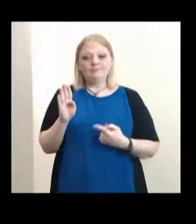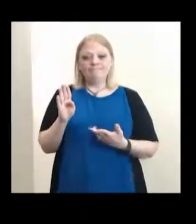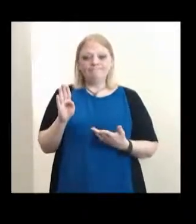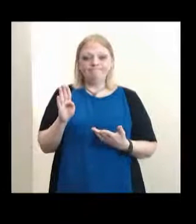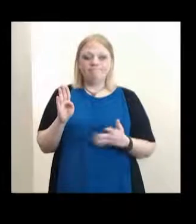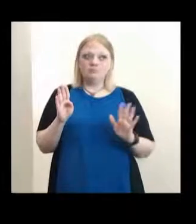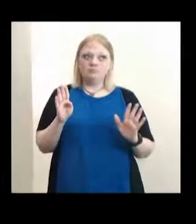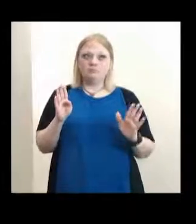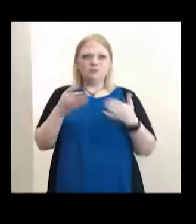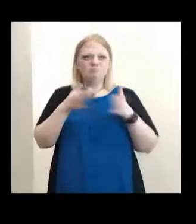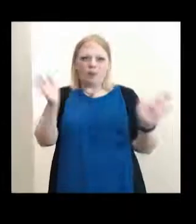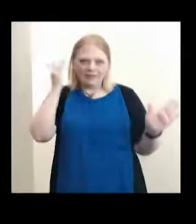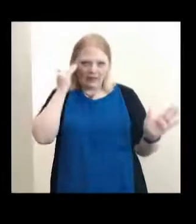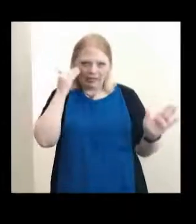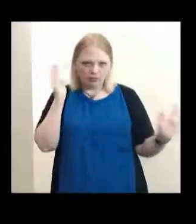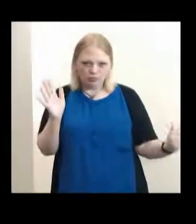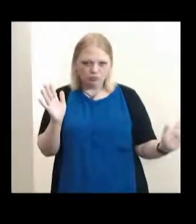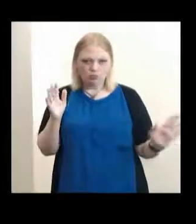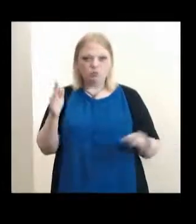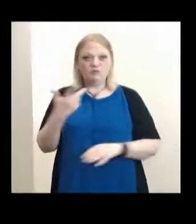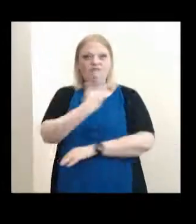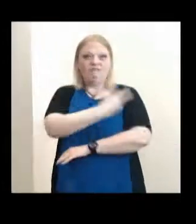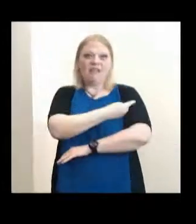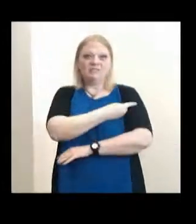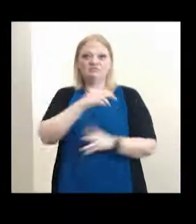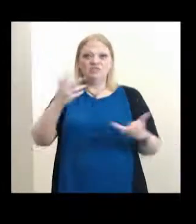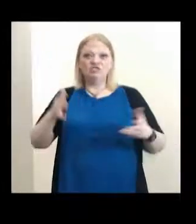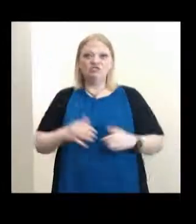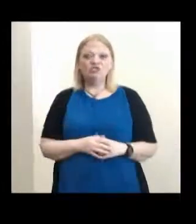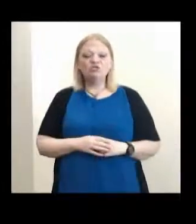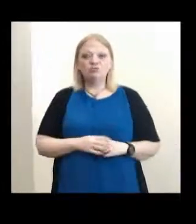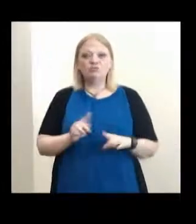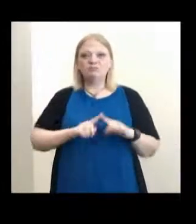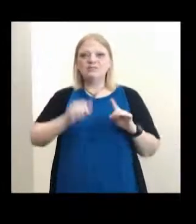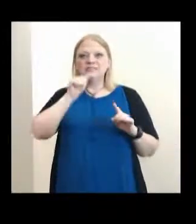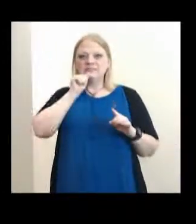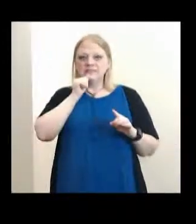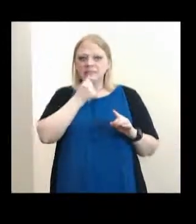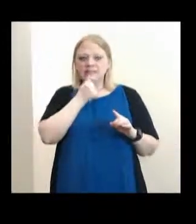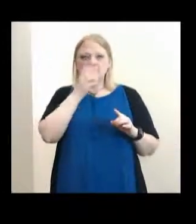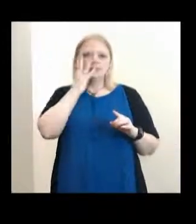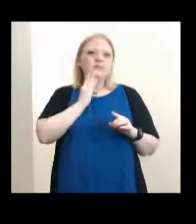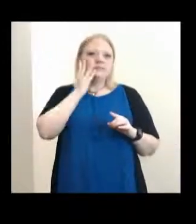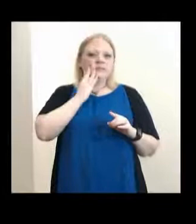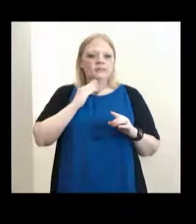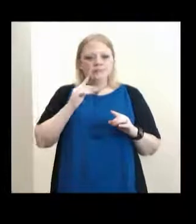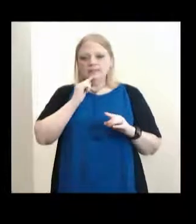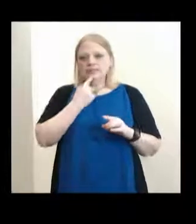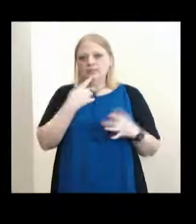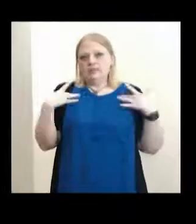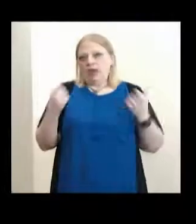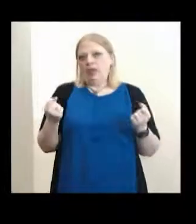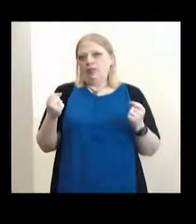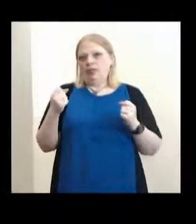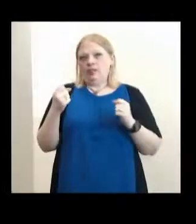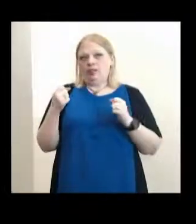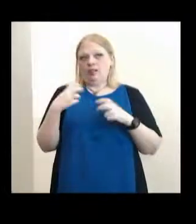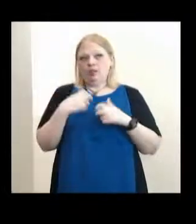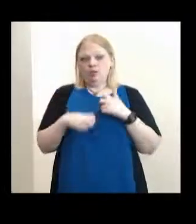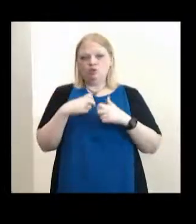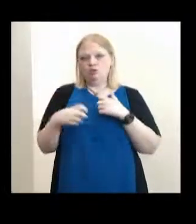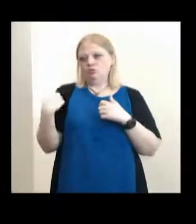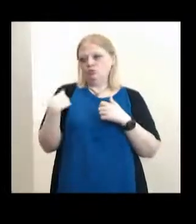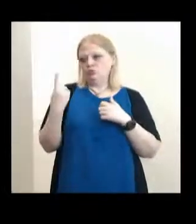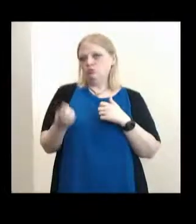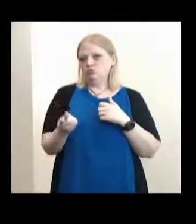and this is public knowledge, was vaccinated, but he had suffered some serious health issues in the last years.